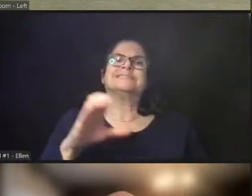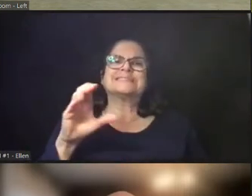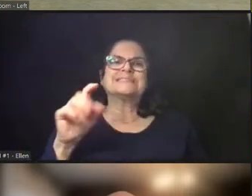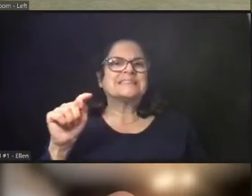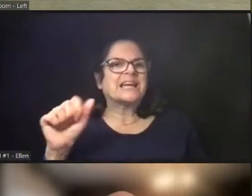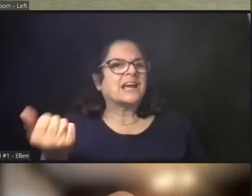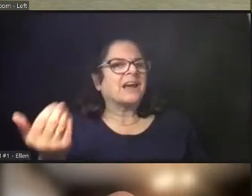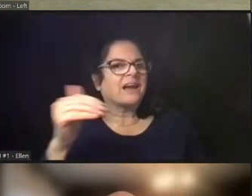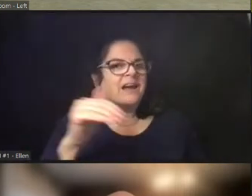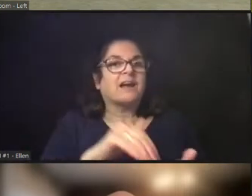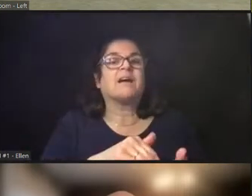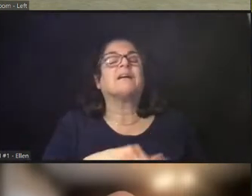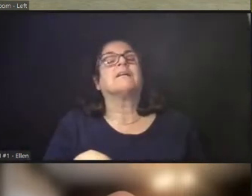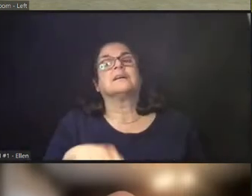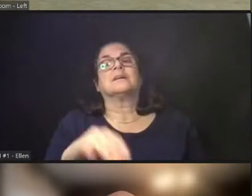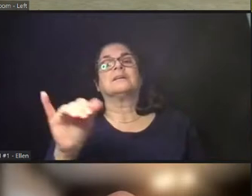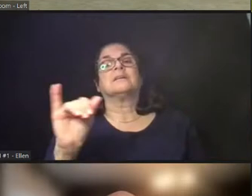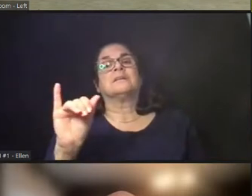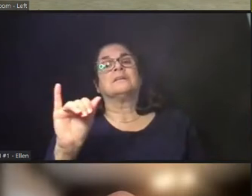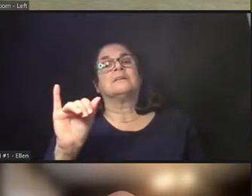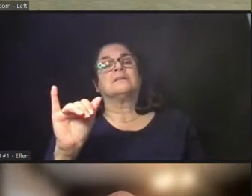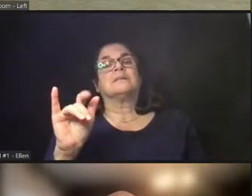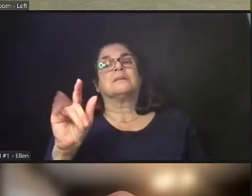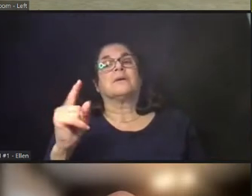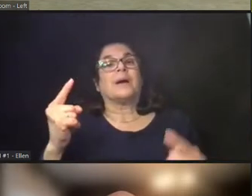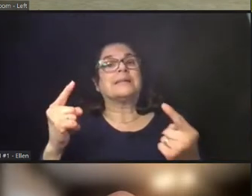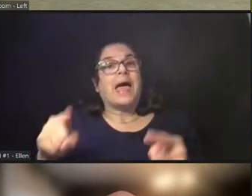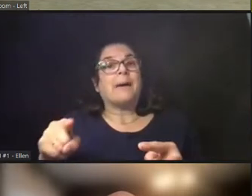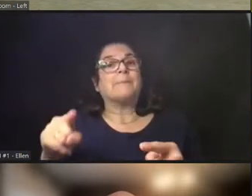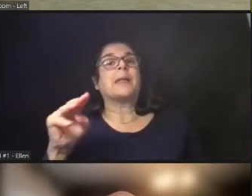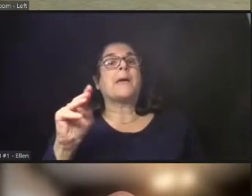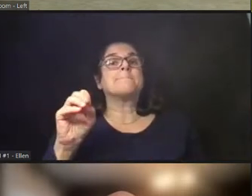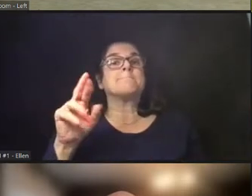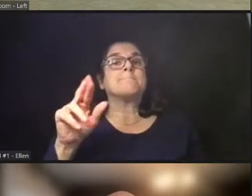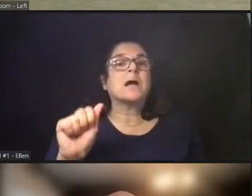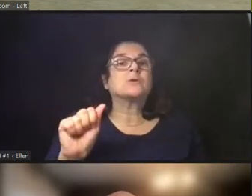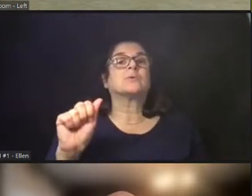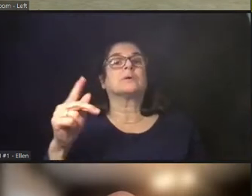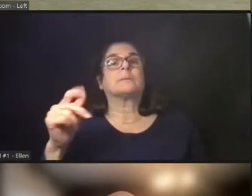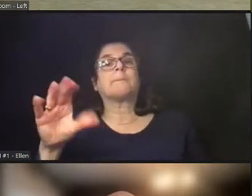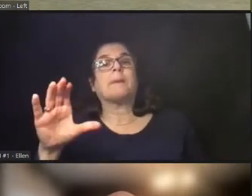as does in a more indirect way what's going on with Metra and PACE and their ridership.